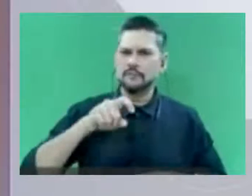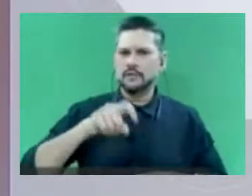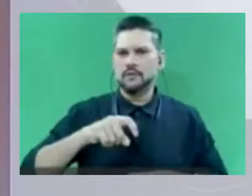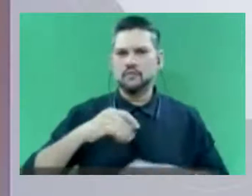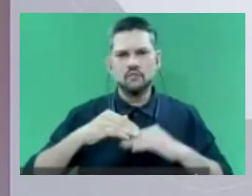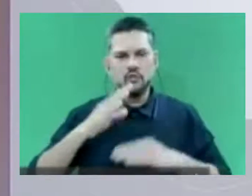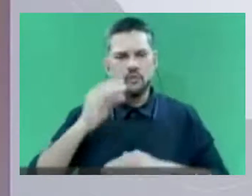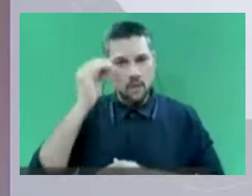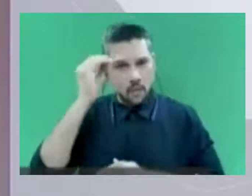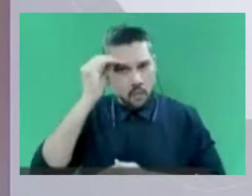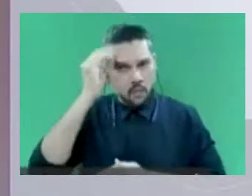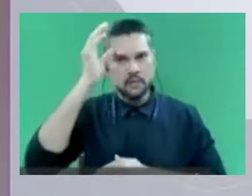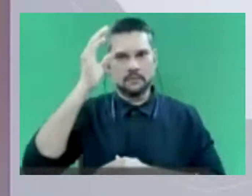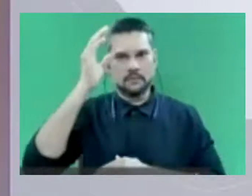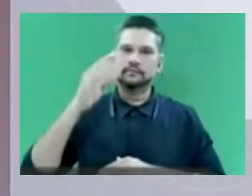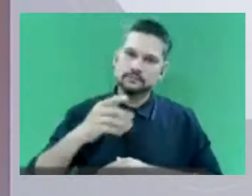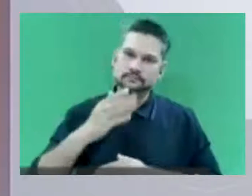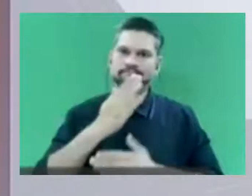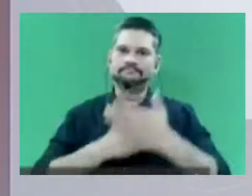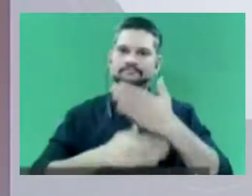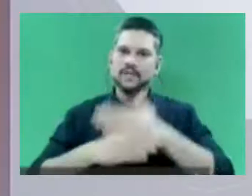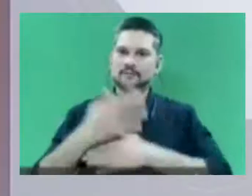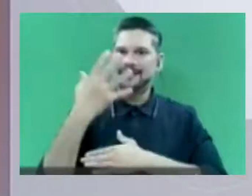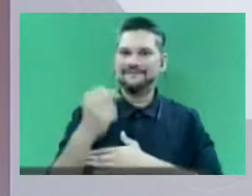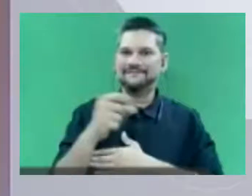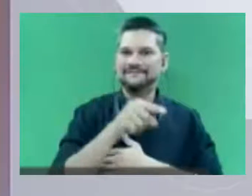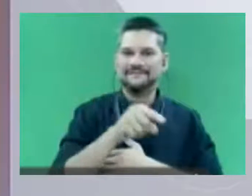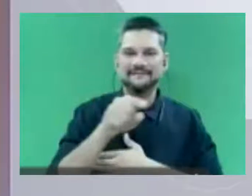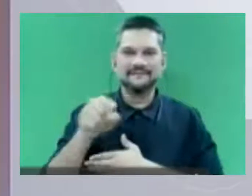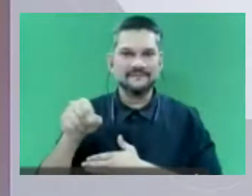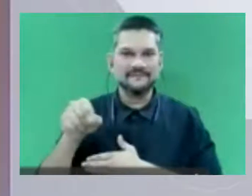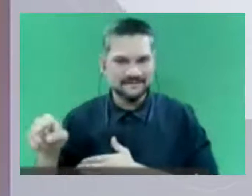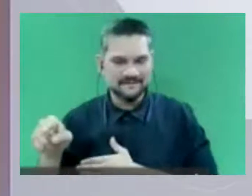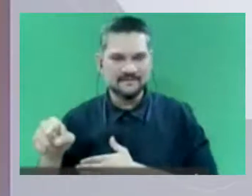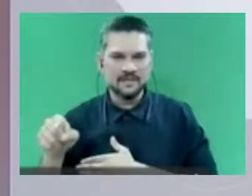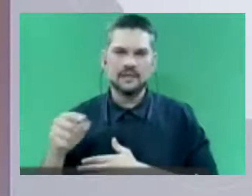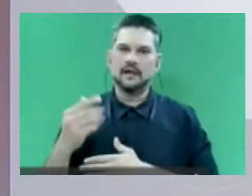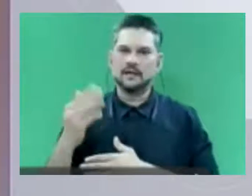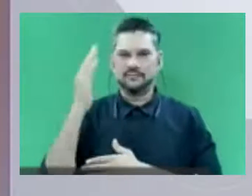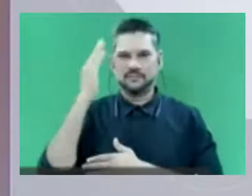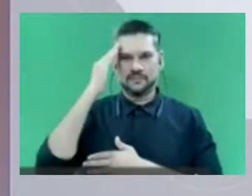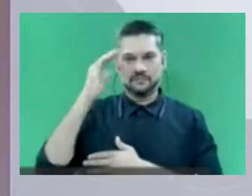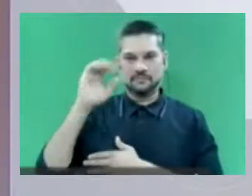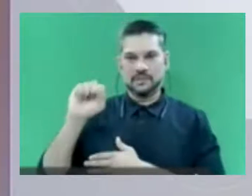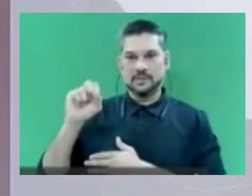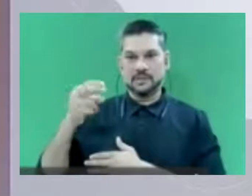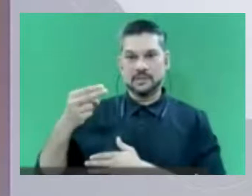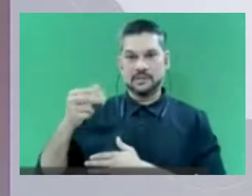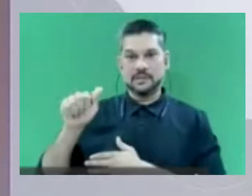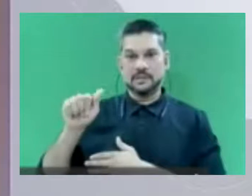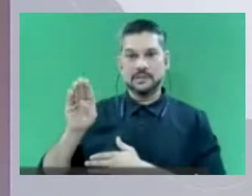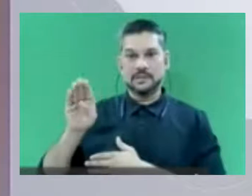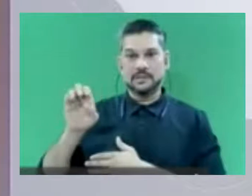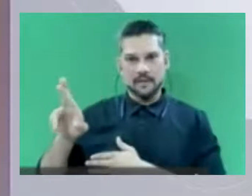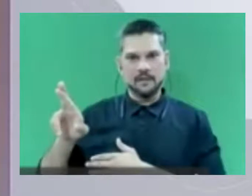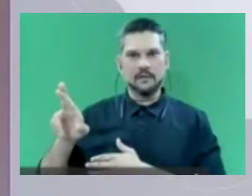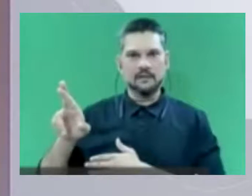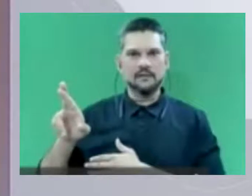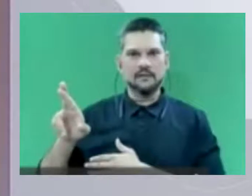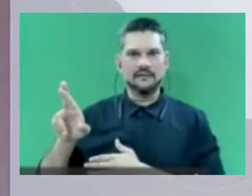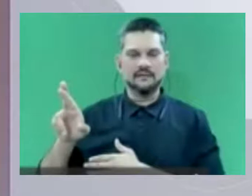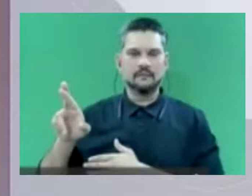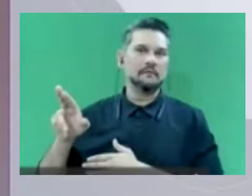present in person, but also some of them are not able to join us, like Shabbir Bhai, who is from Pakistan. He's a